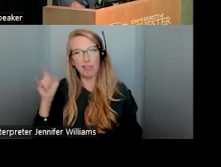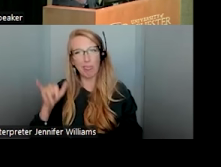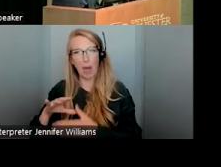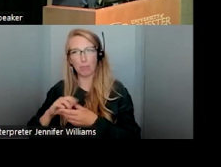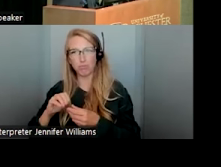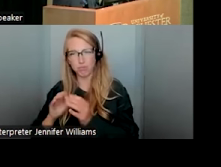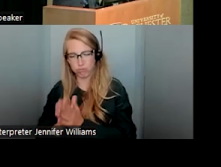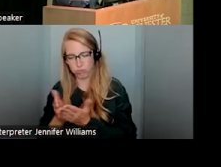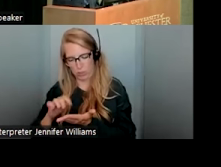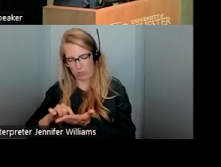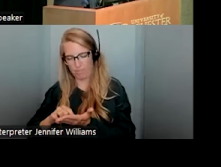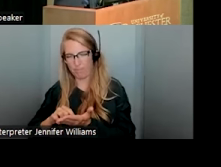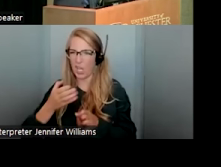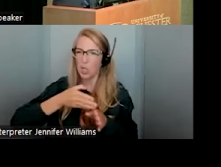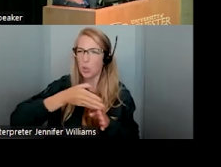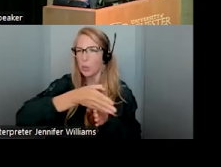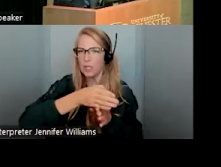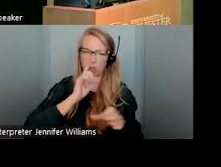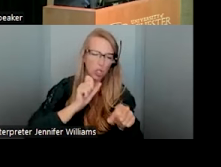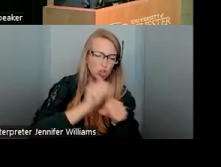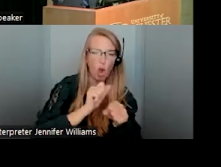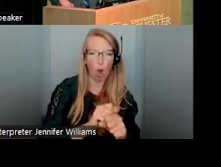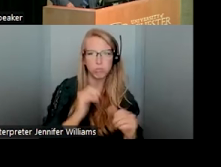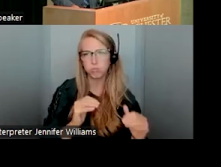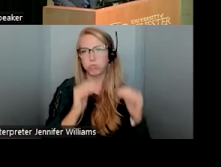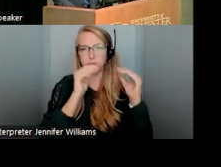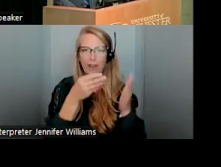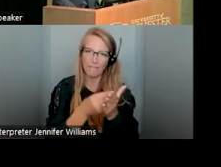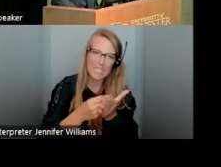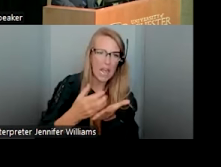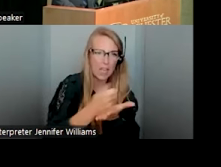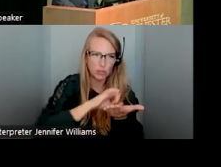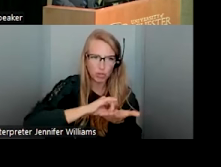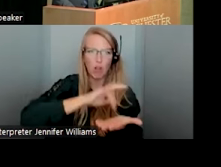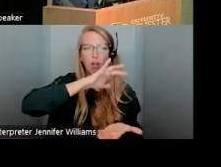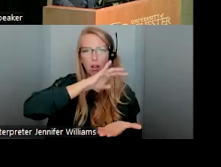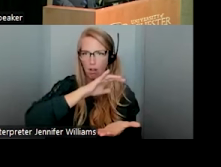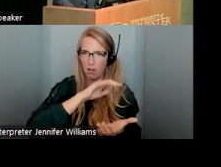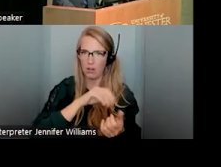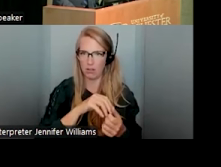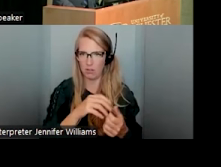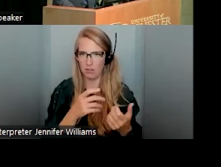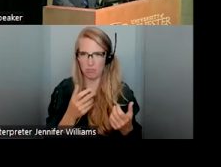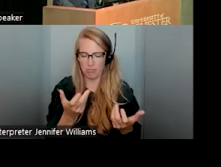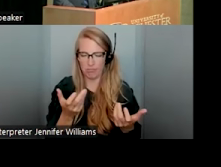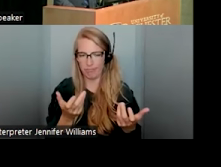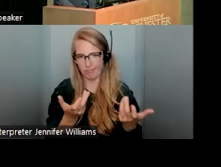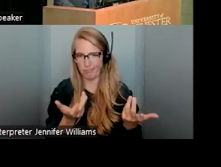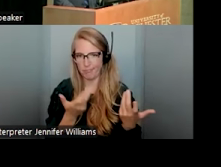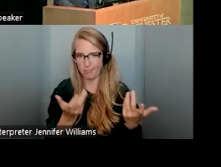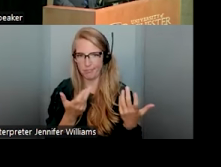is more about job and advancement and financial gain, and you can always switch. If the